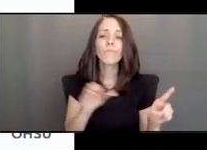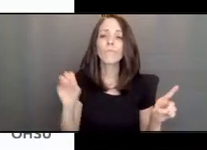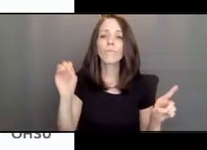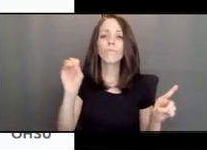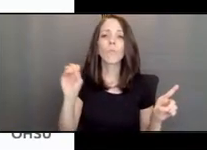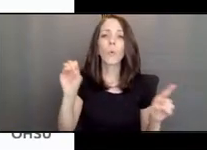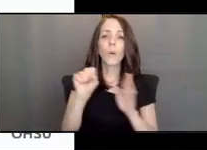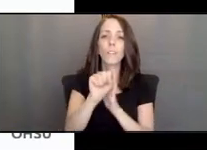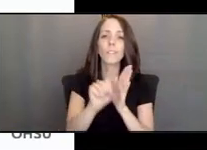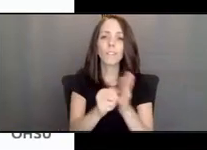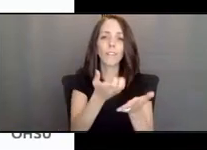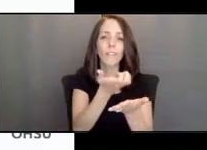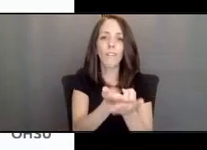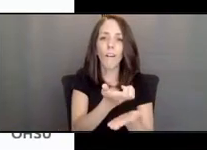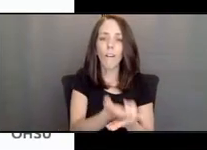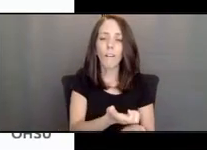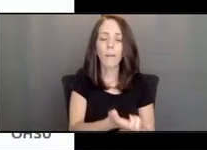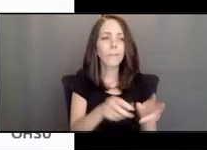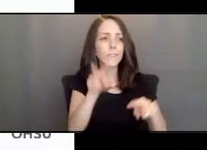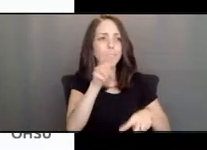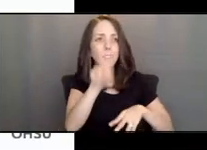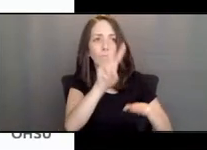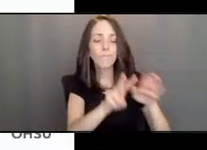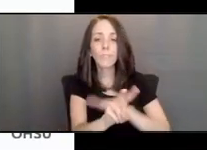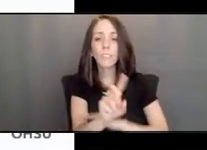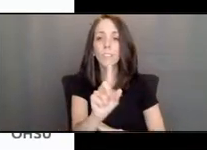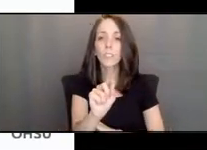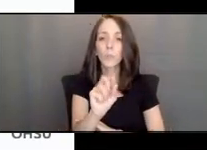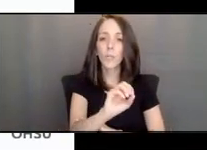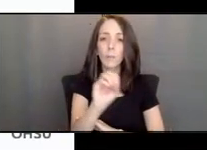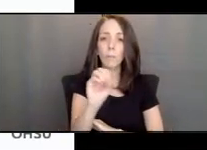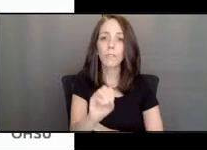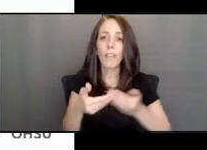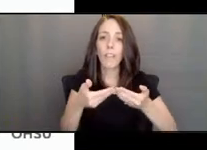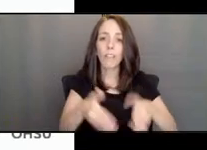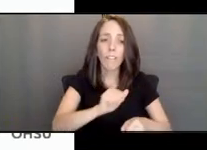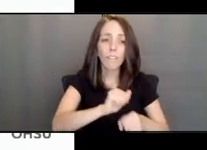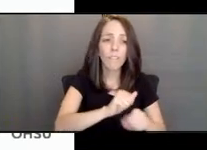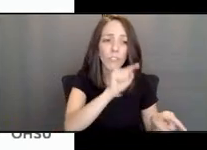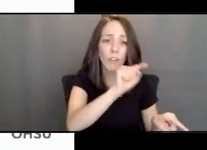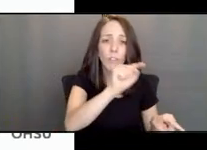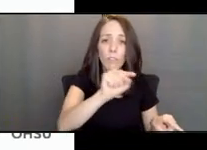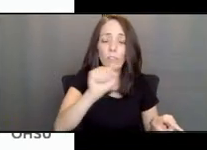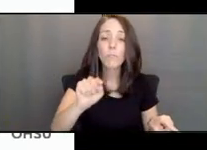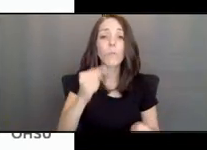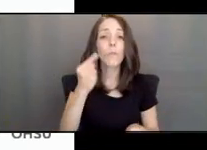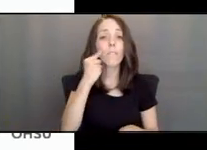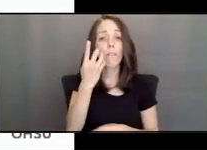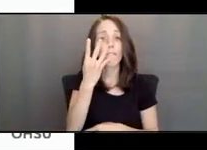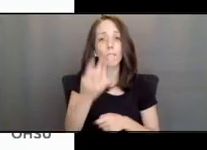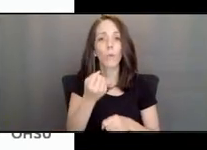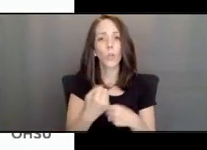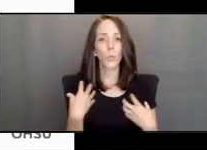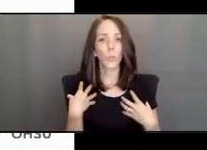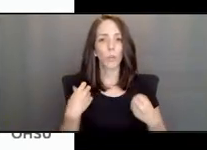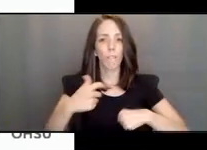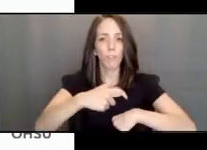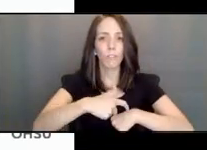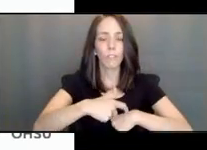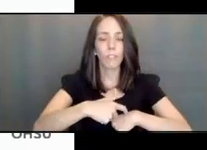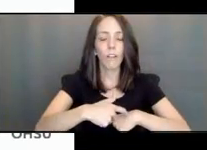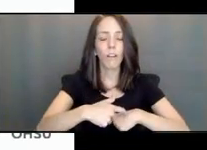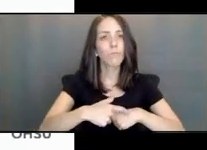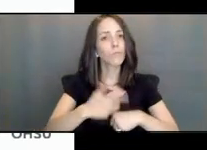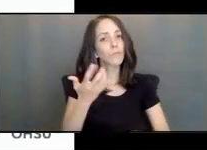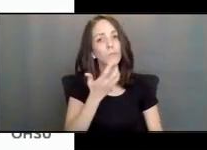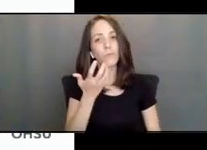loss of jobs, followed by a 4-year recovery. There was also an enormous level of uncertainty.